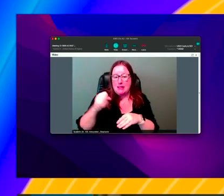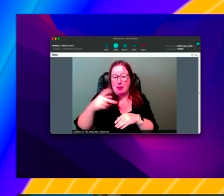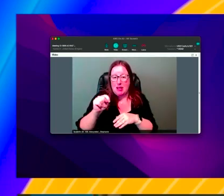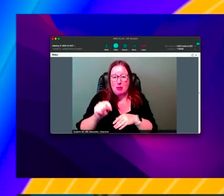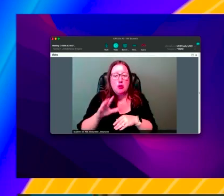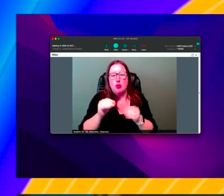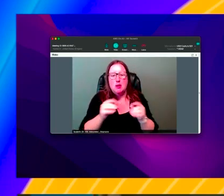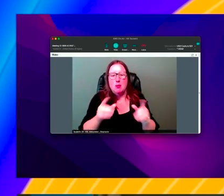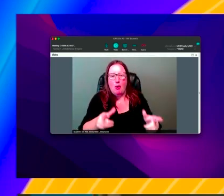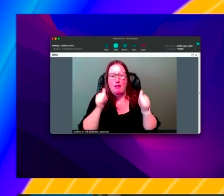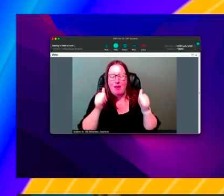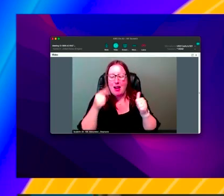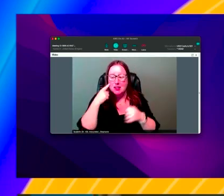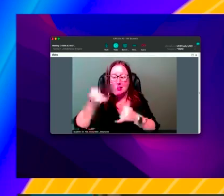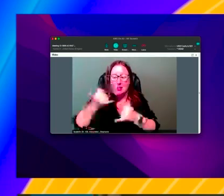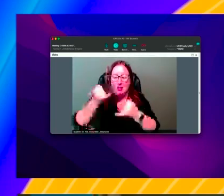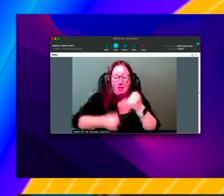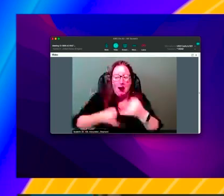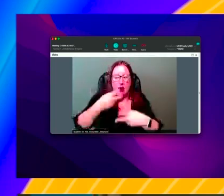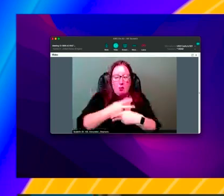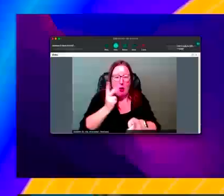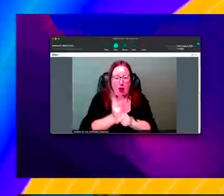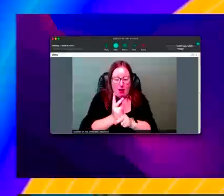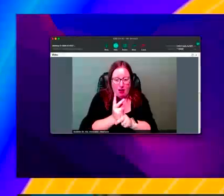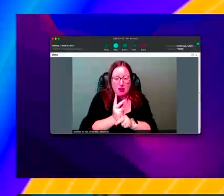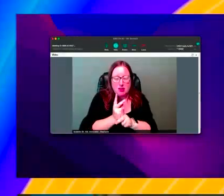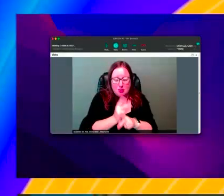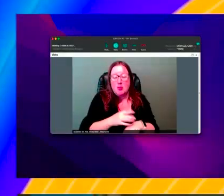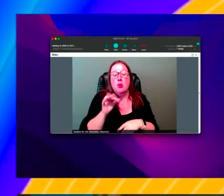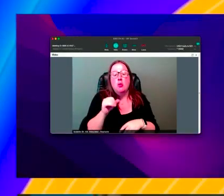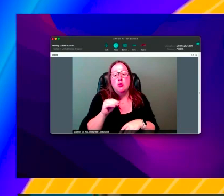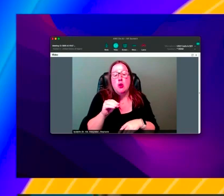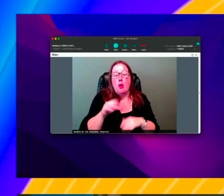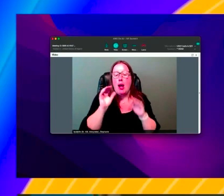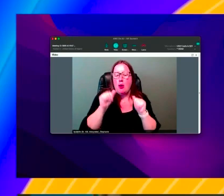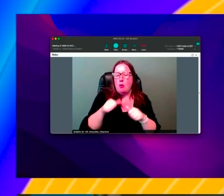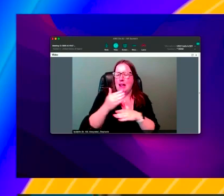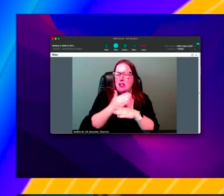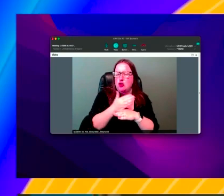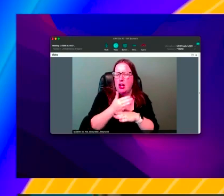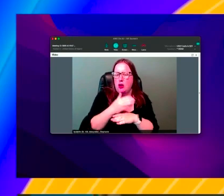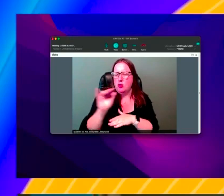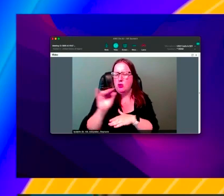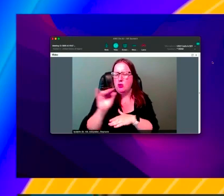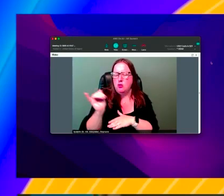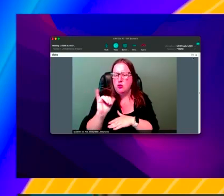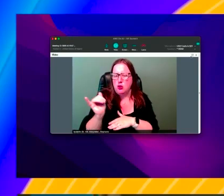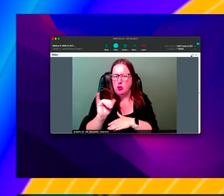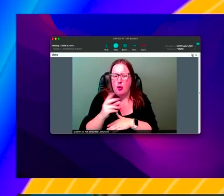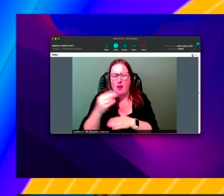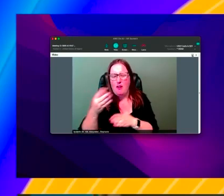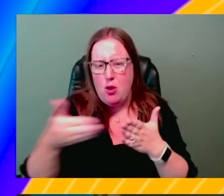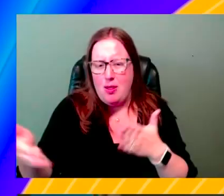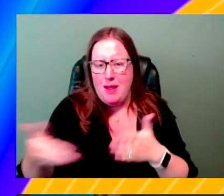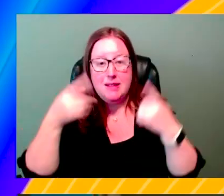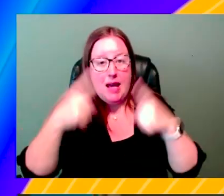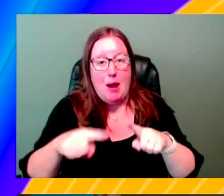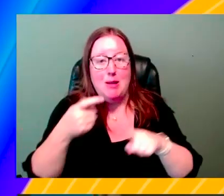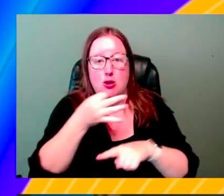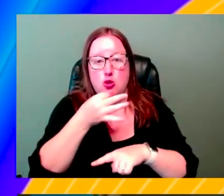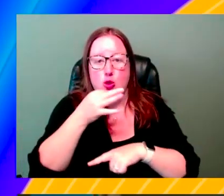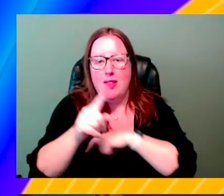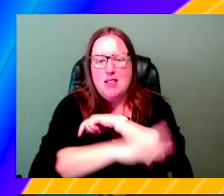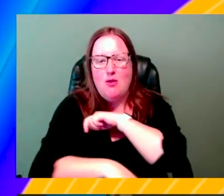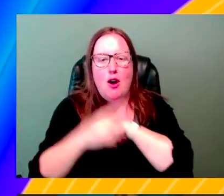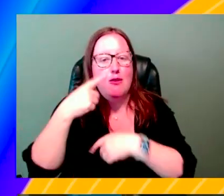get to a final product from where we've started. And Krikey can share a couple of the things that are coming up this fall as well in terms of product features. Yeah,